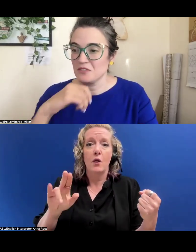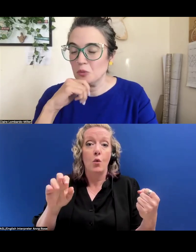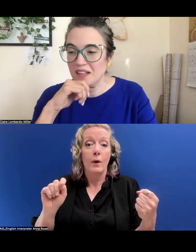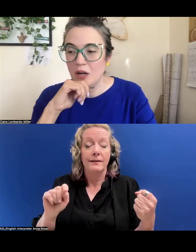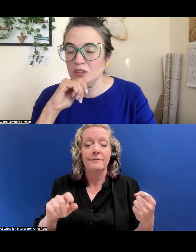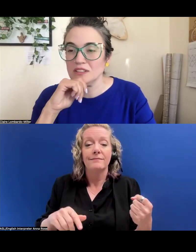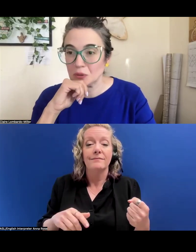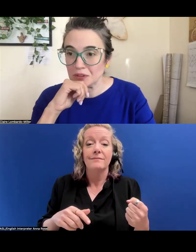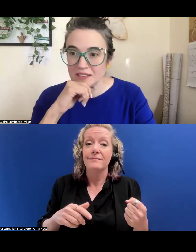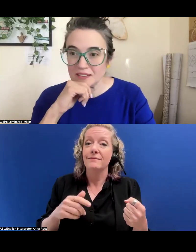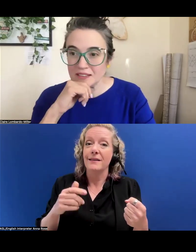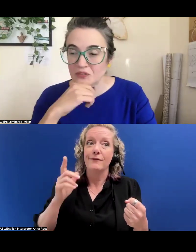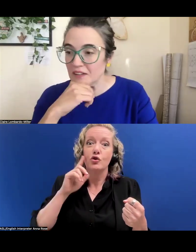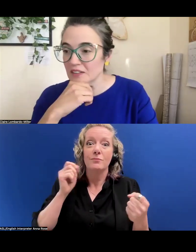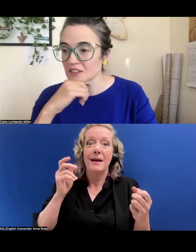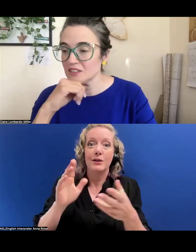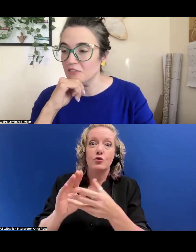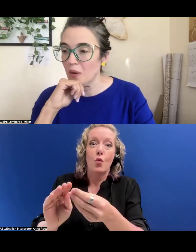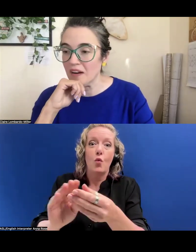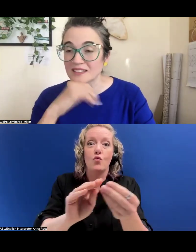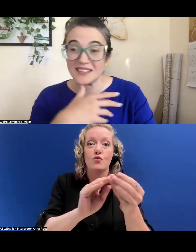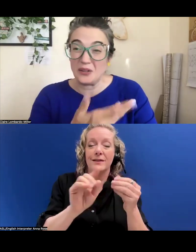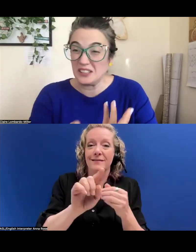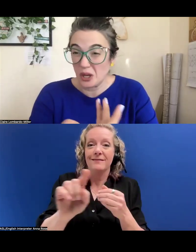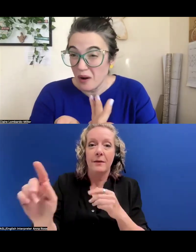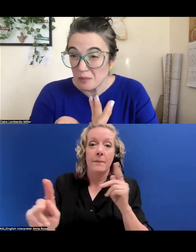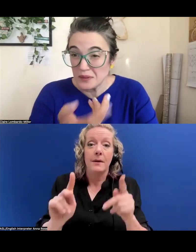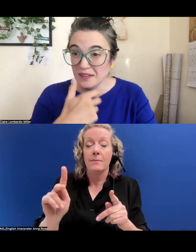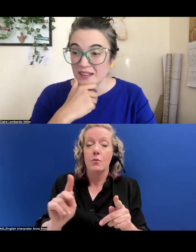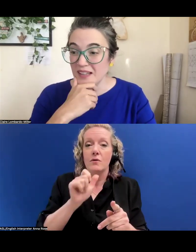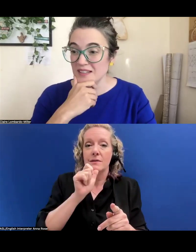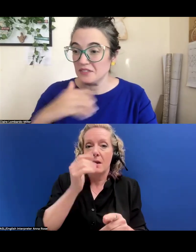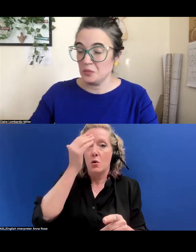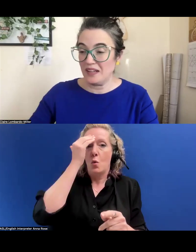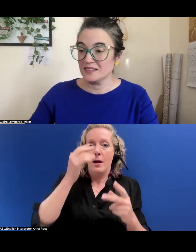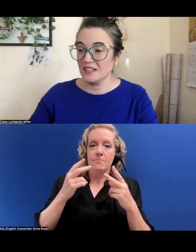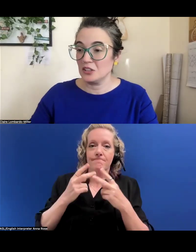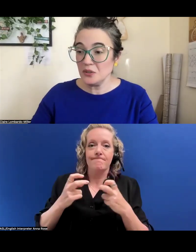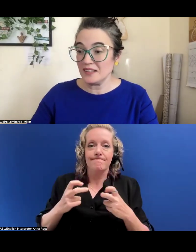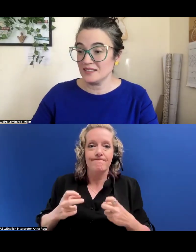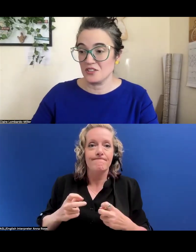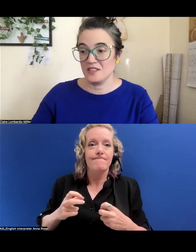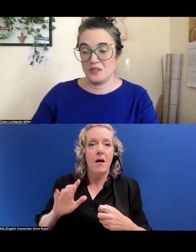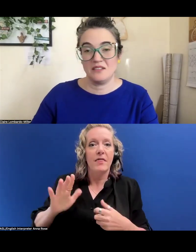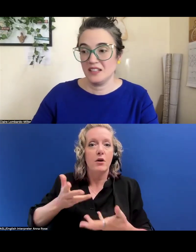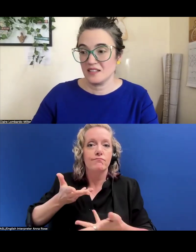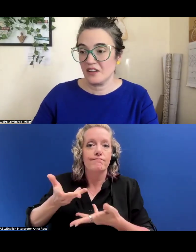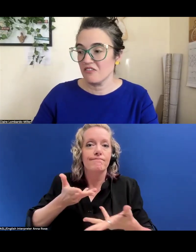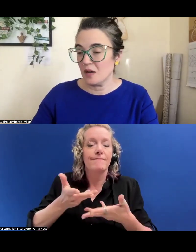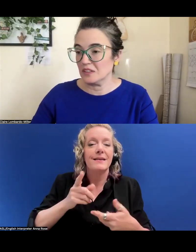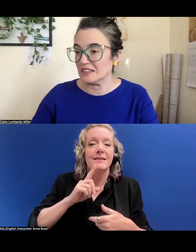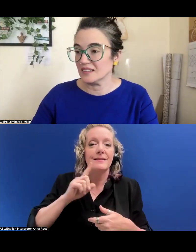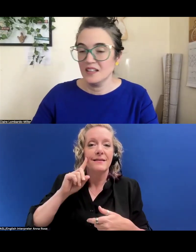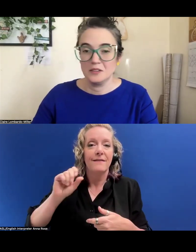friends have told me countless stories of folks with very little self-awareness and how they show up in deaf space, including sessions with deaf kids